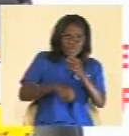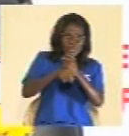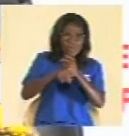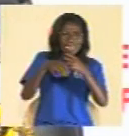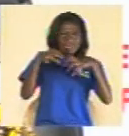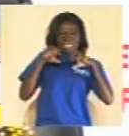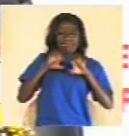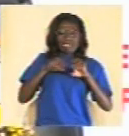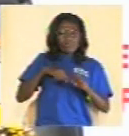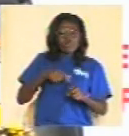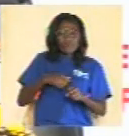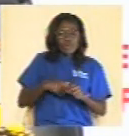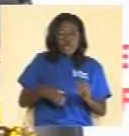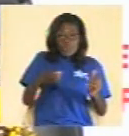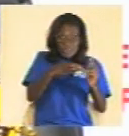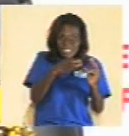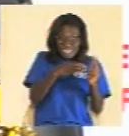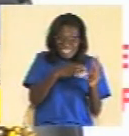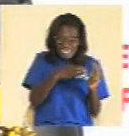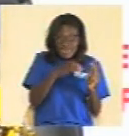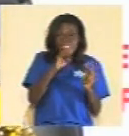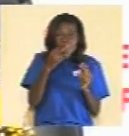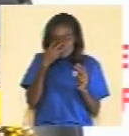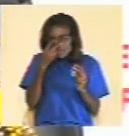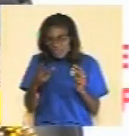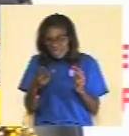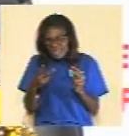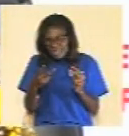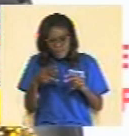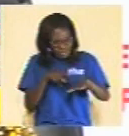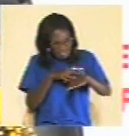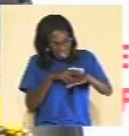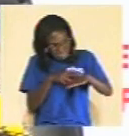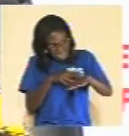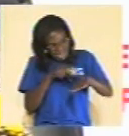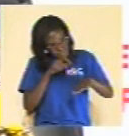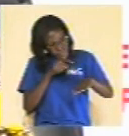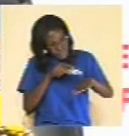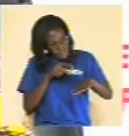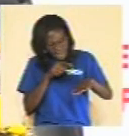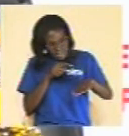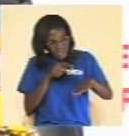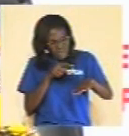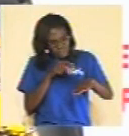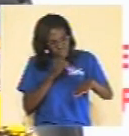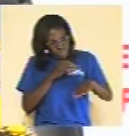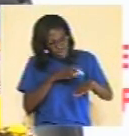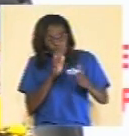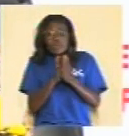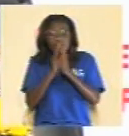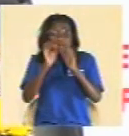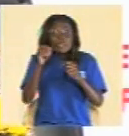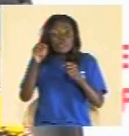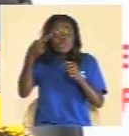it's there. And for the community, if you see anything on your skin that you're suspicious about, please feel free to